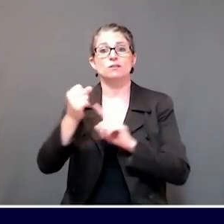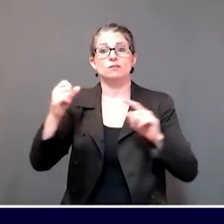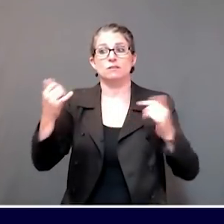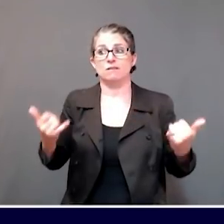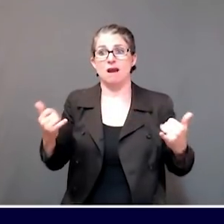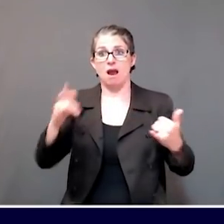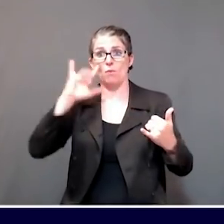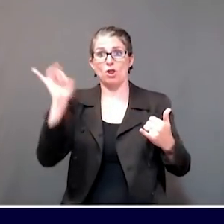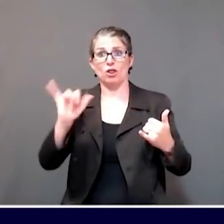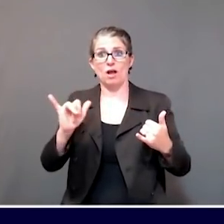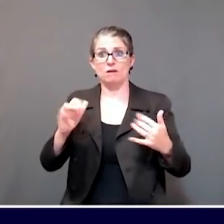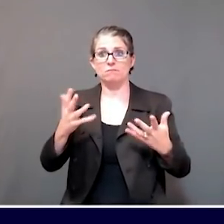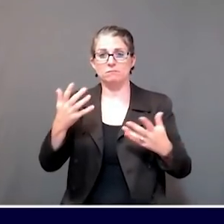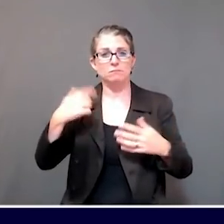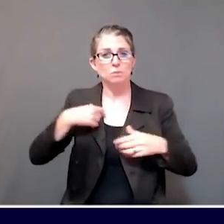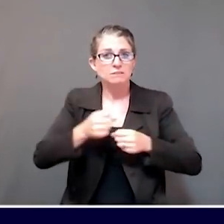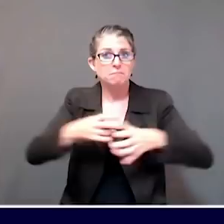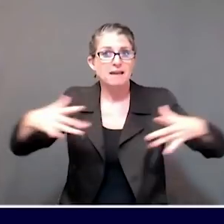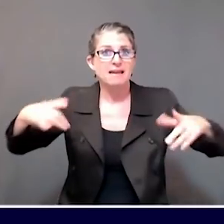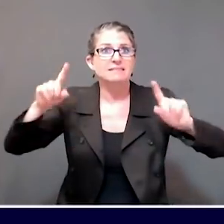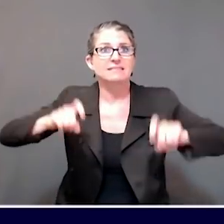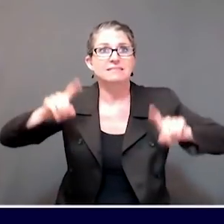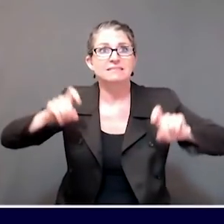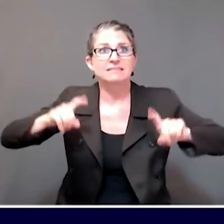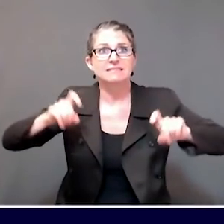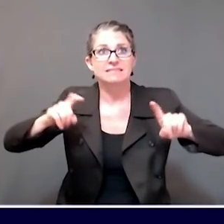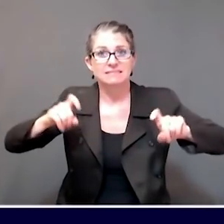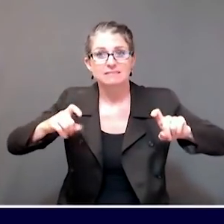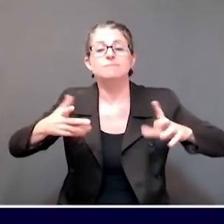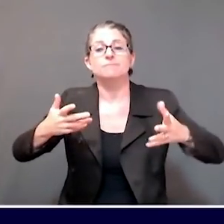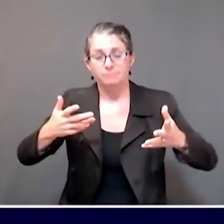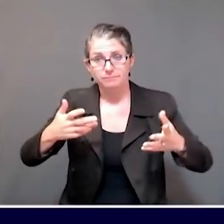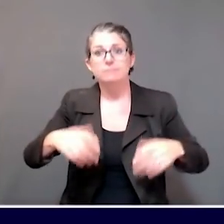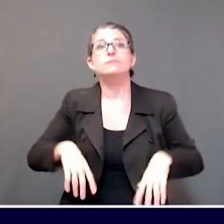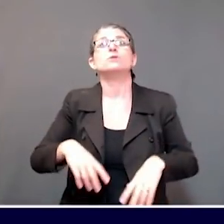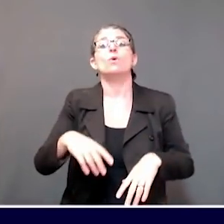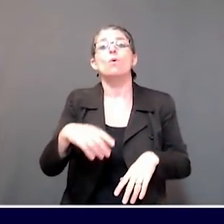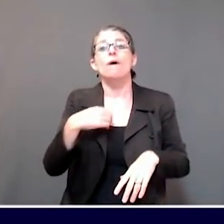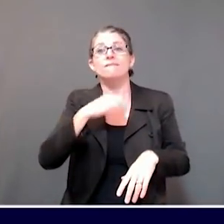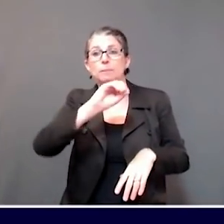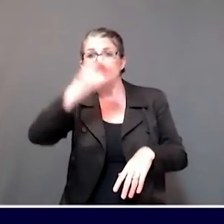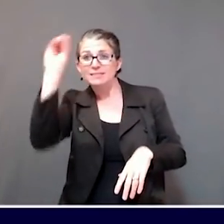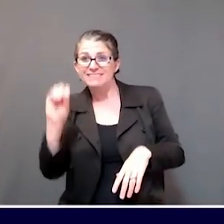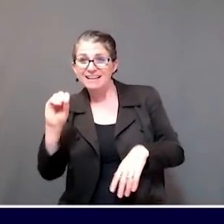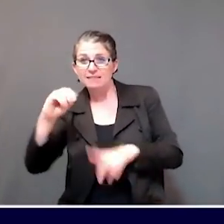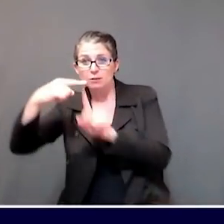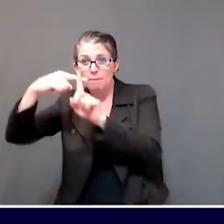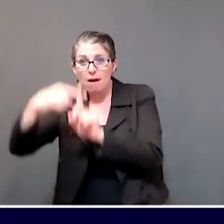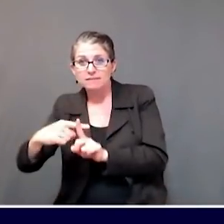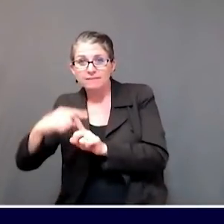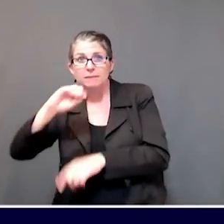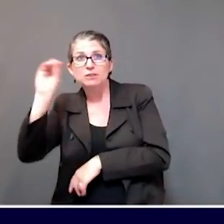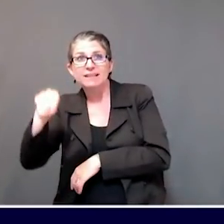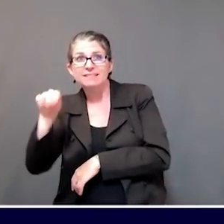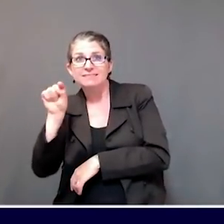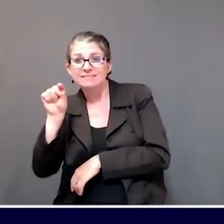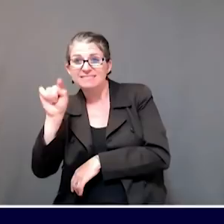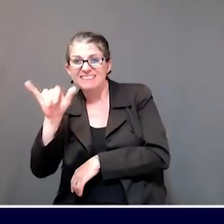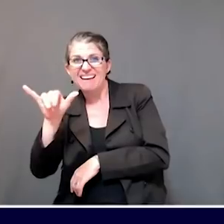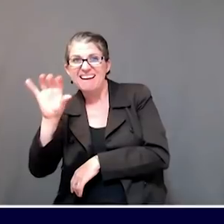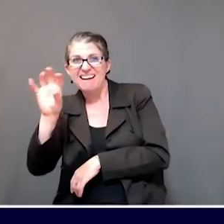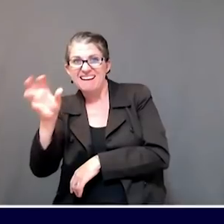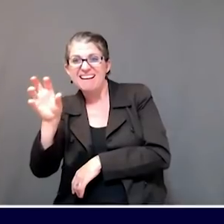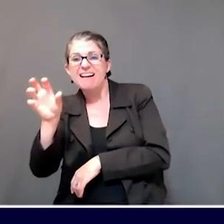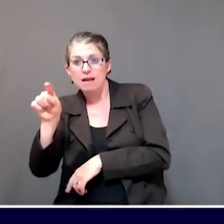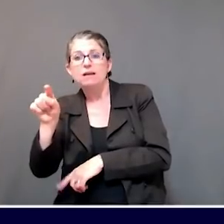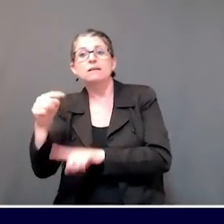positivity rates. Let's talk first about the daily positivity rate for tests that were reported yesterday.